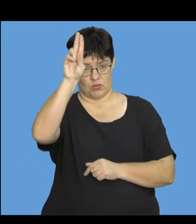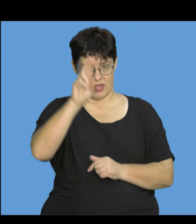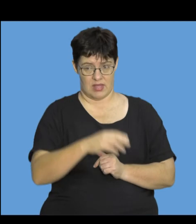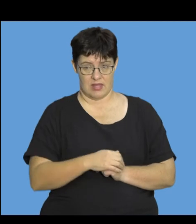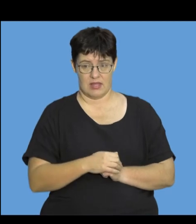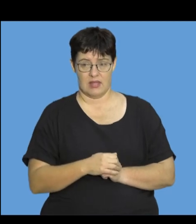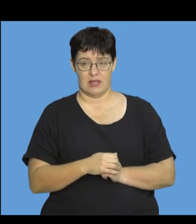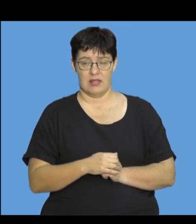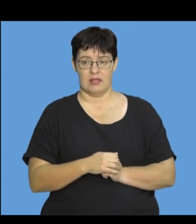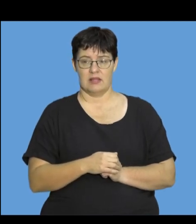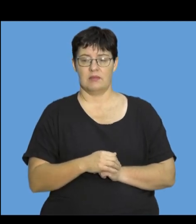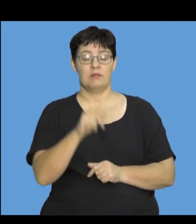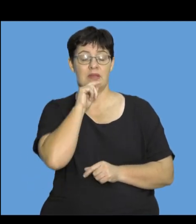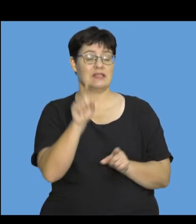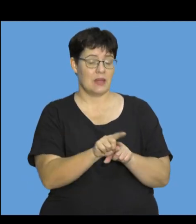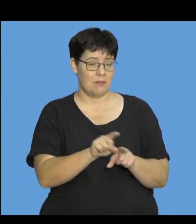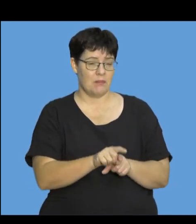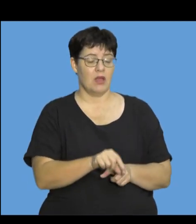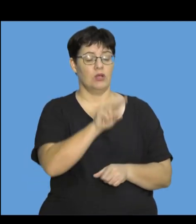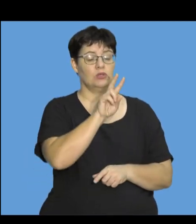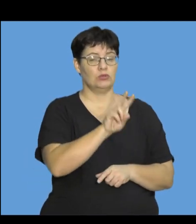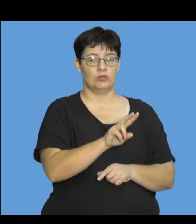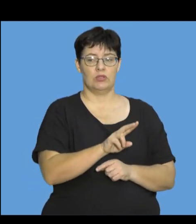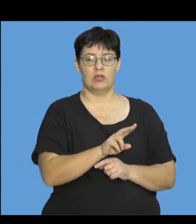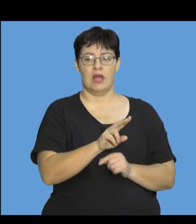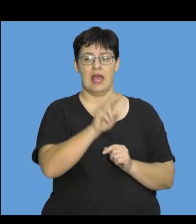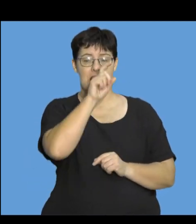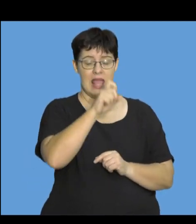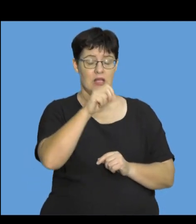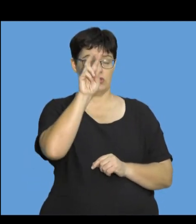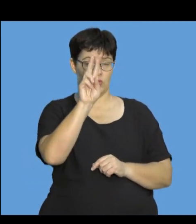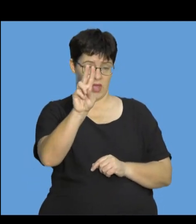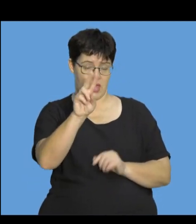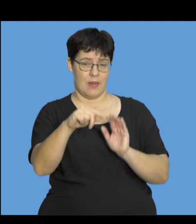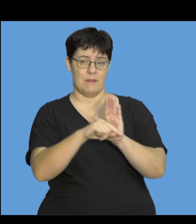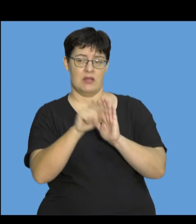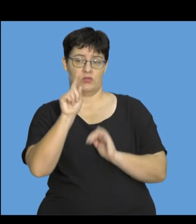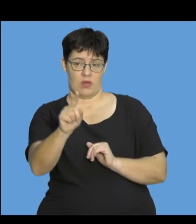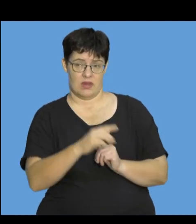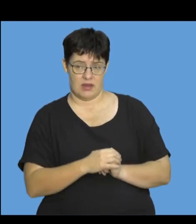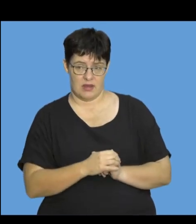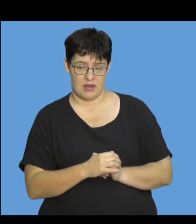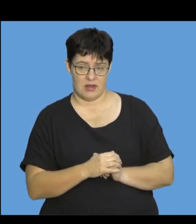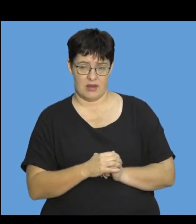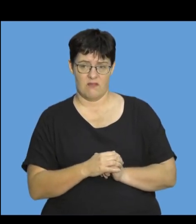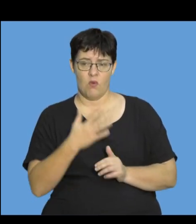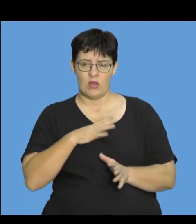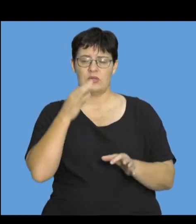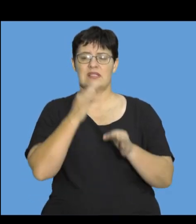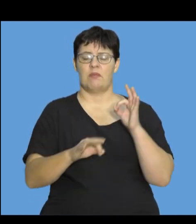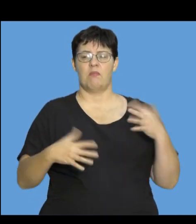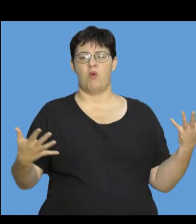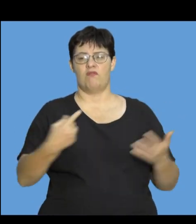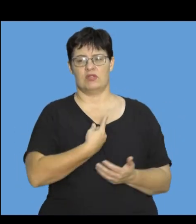all squared, right? Which means it is the same as me having x squared minus 1 if you then wanted to